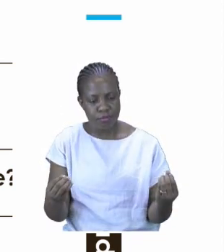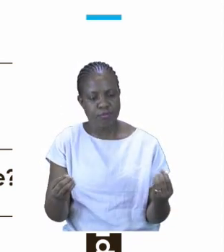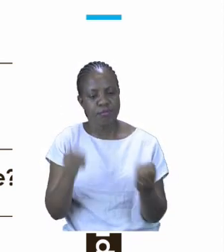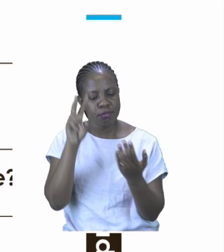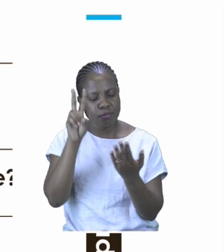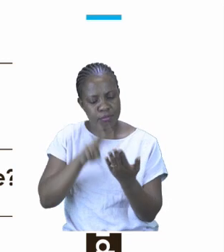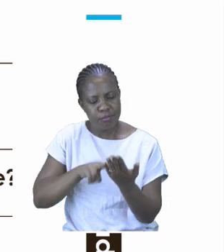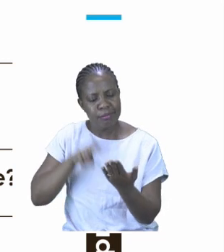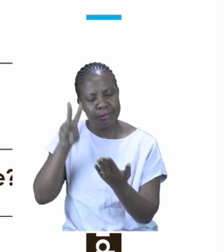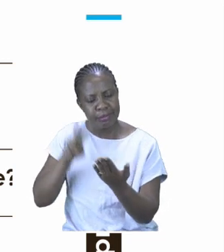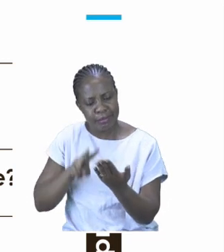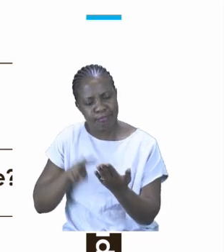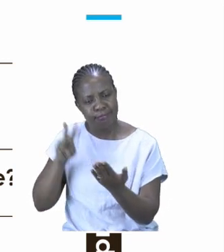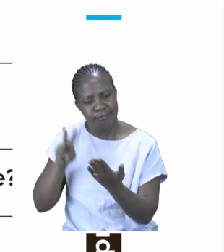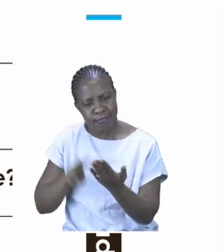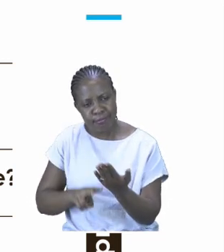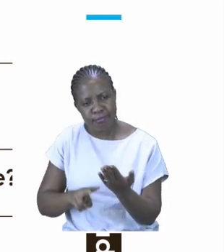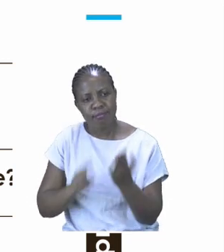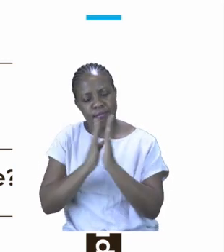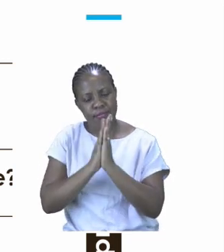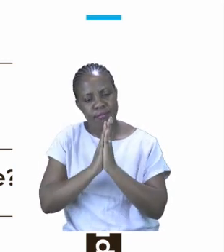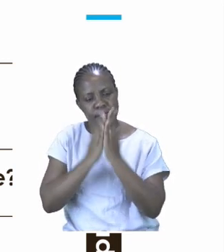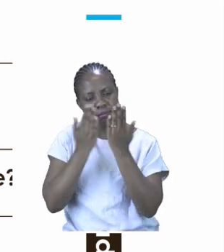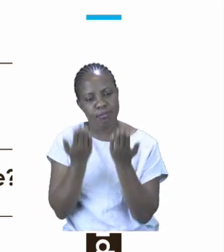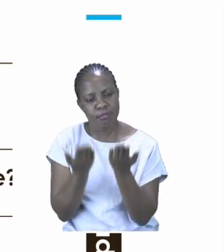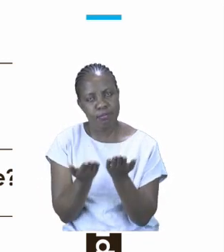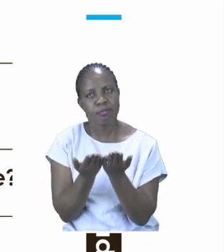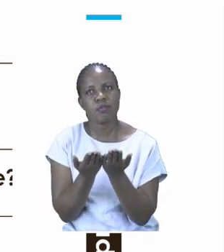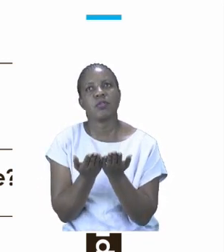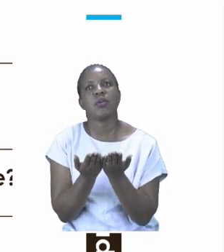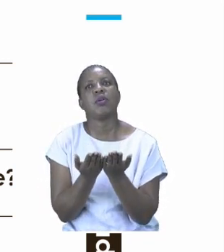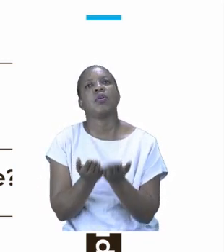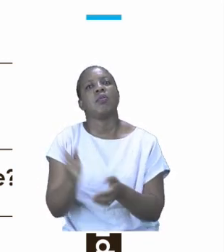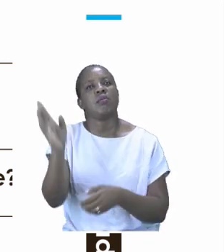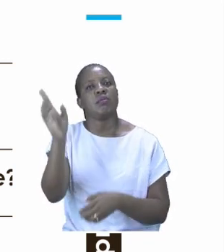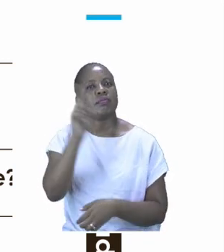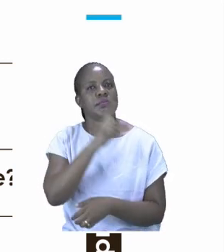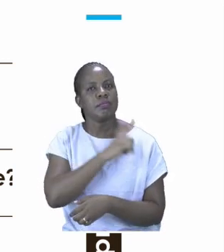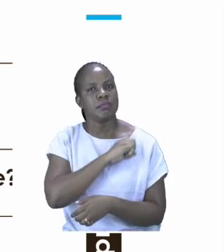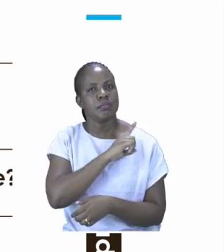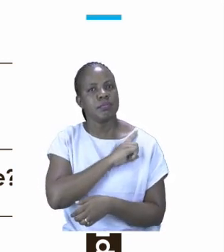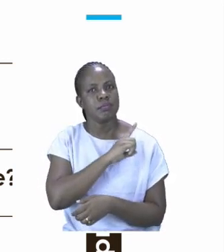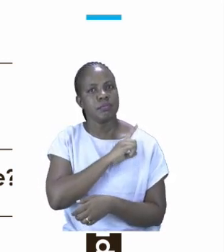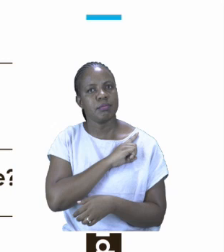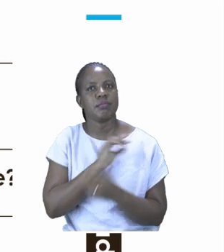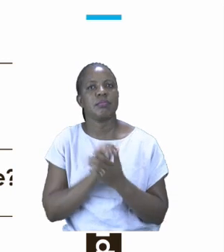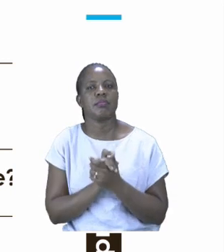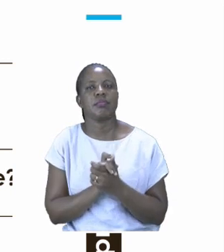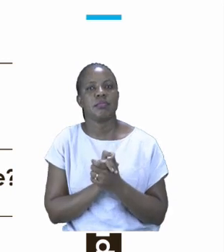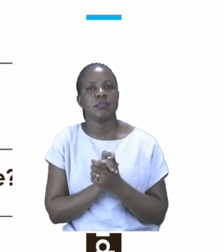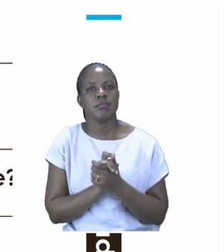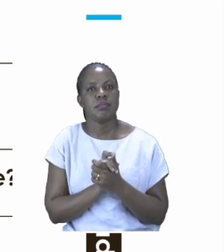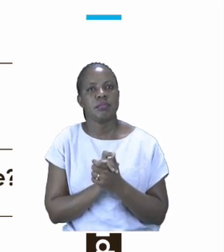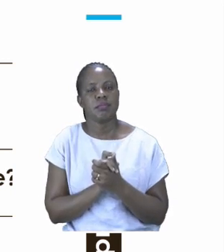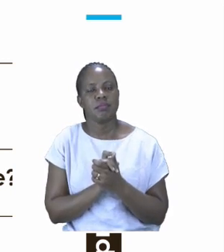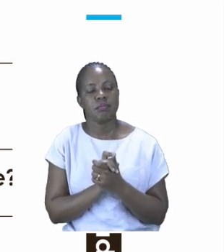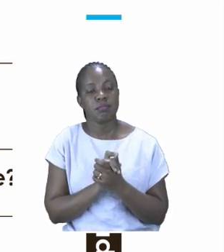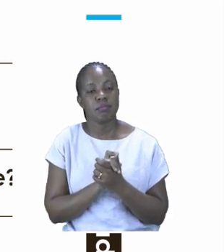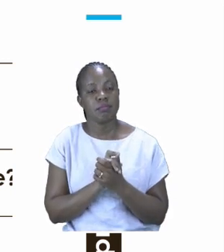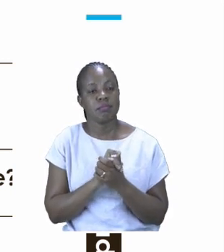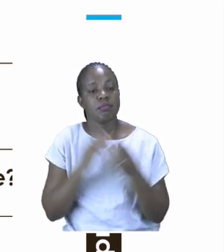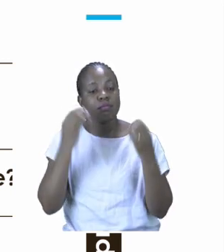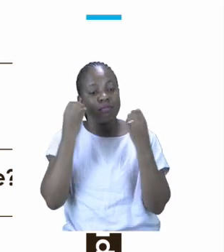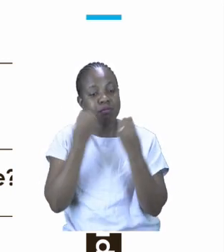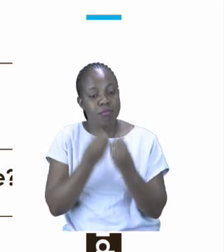the last one, for now, says, how many children are in